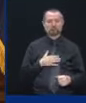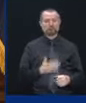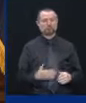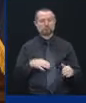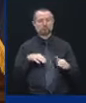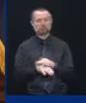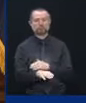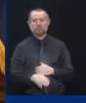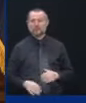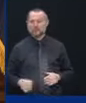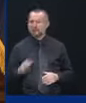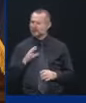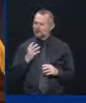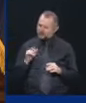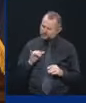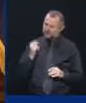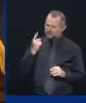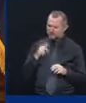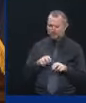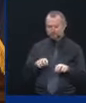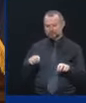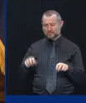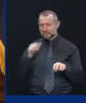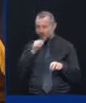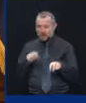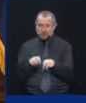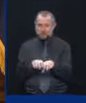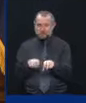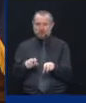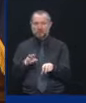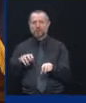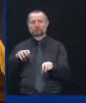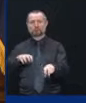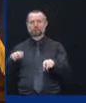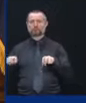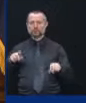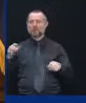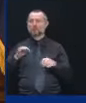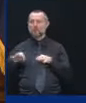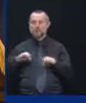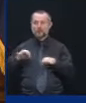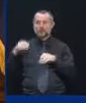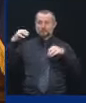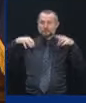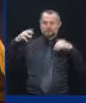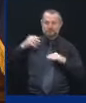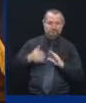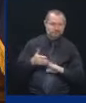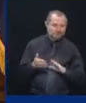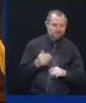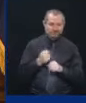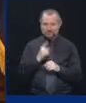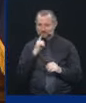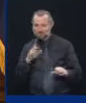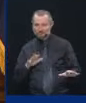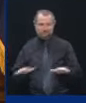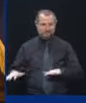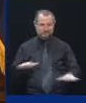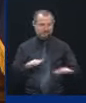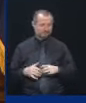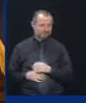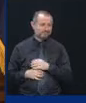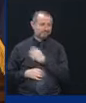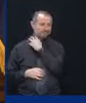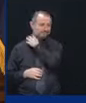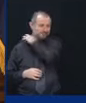social distancing and the air ventilation system is proper, yes, I would do that. If it was